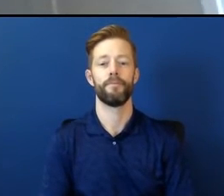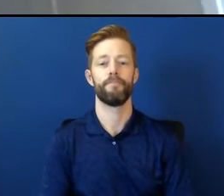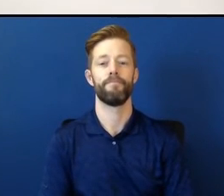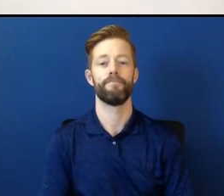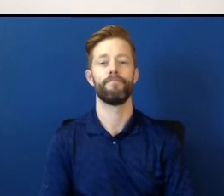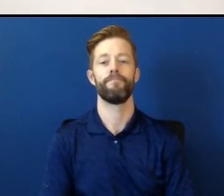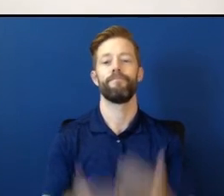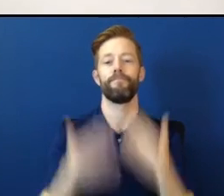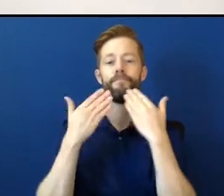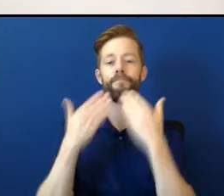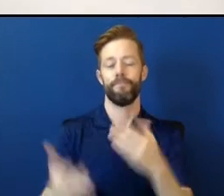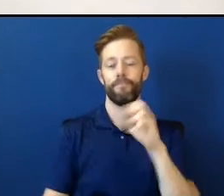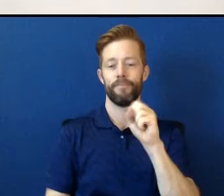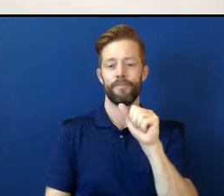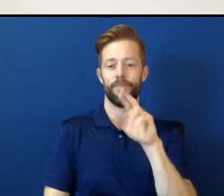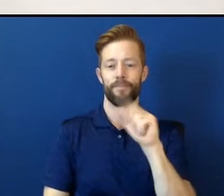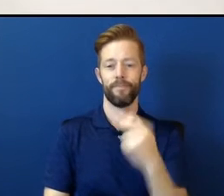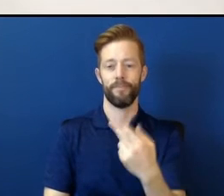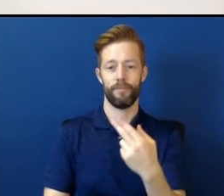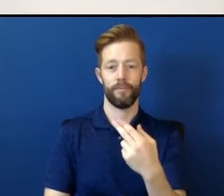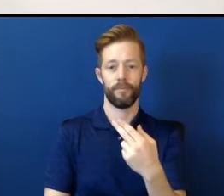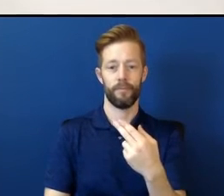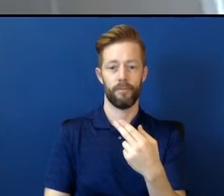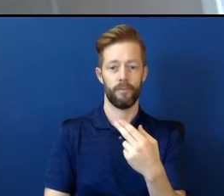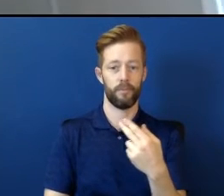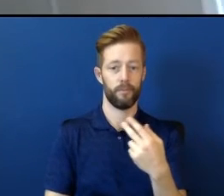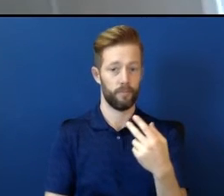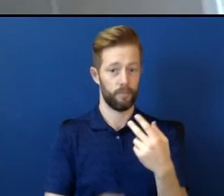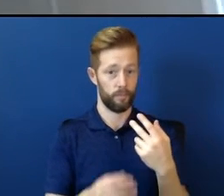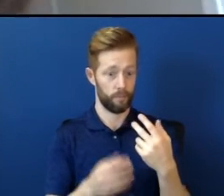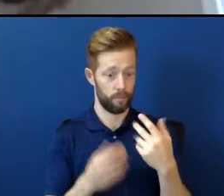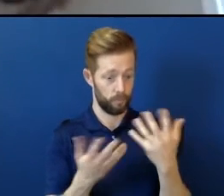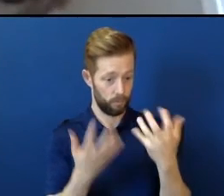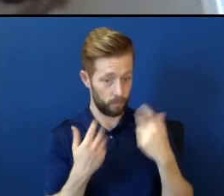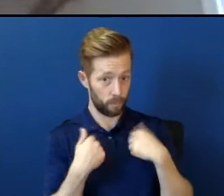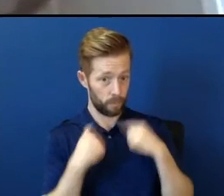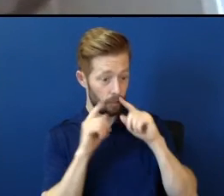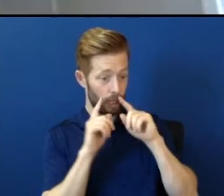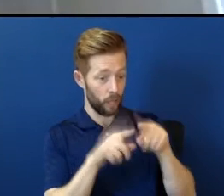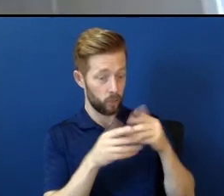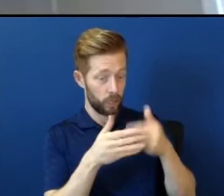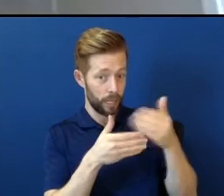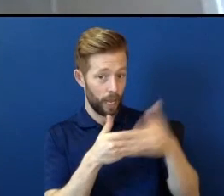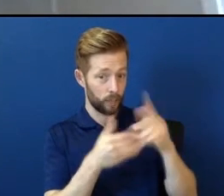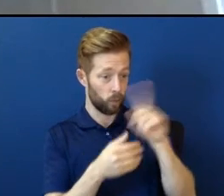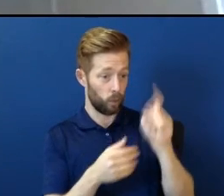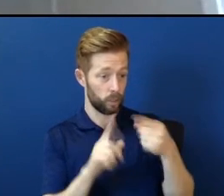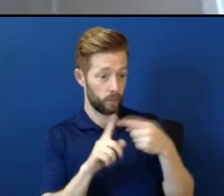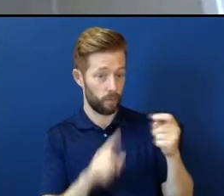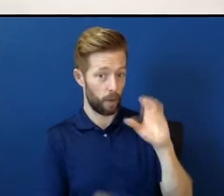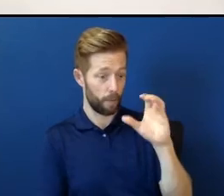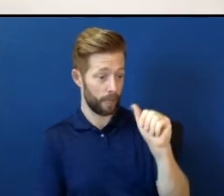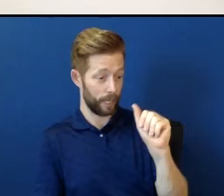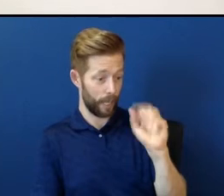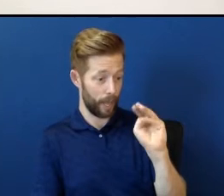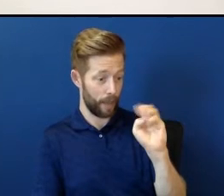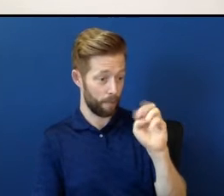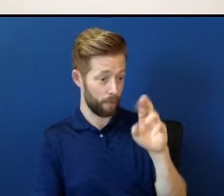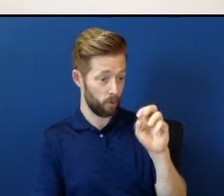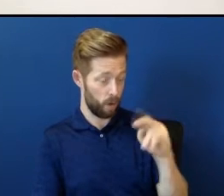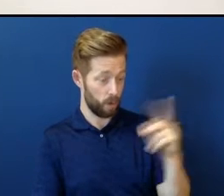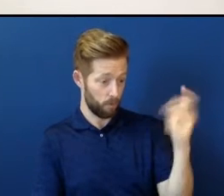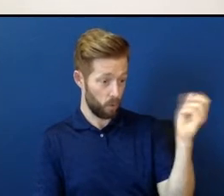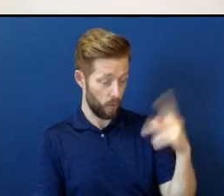Yeah, thanks, Sarah. Sure. Would you like me to go ahead and take the next question from Cameron? Yeah, sure.